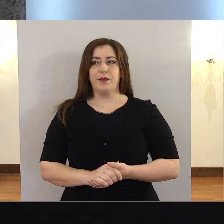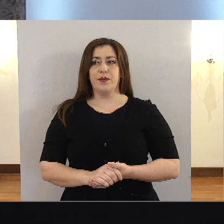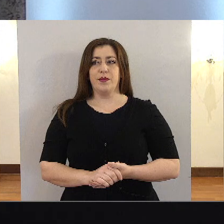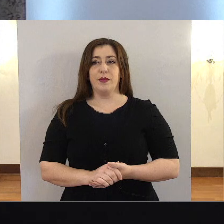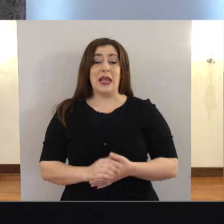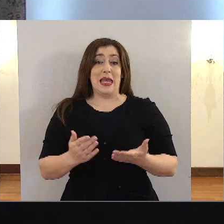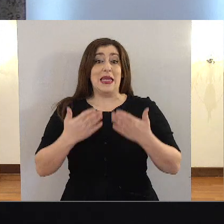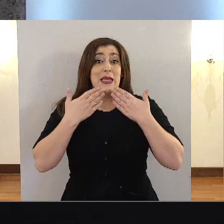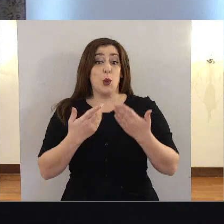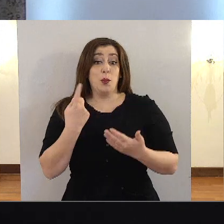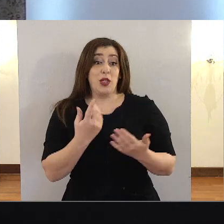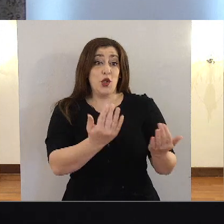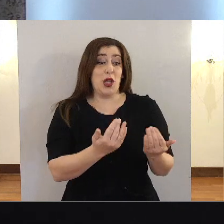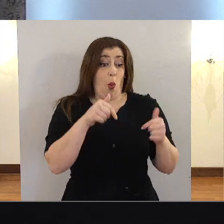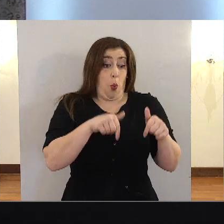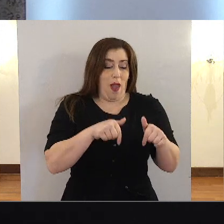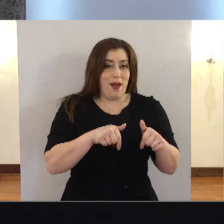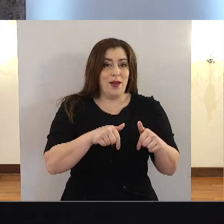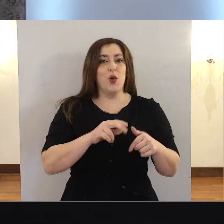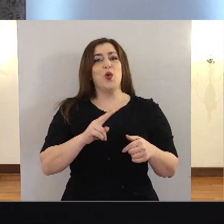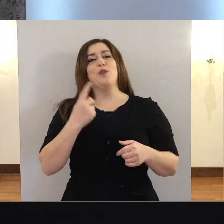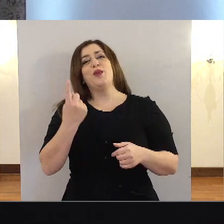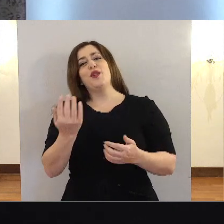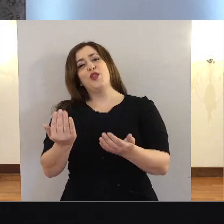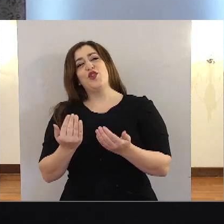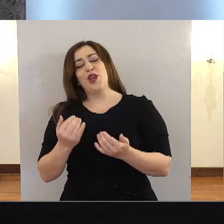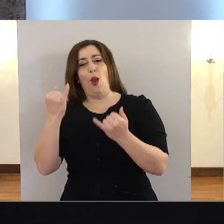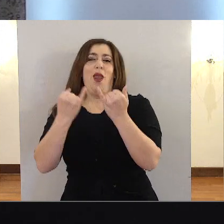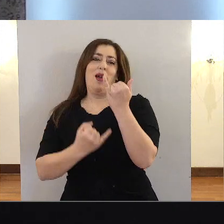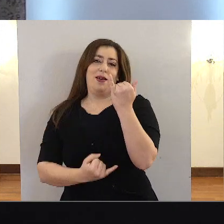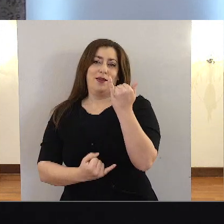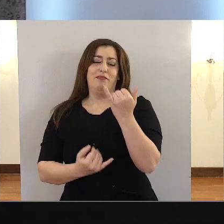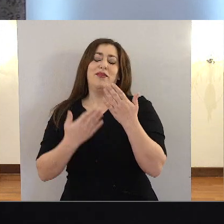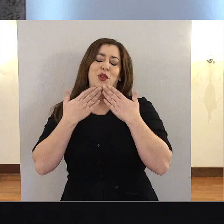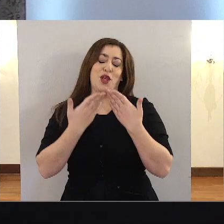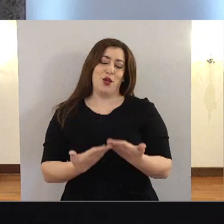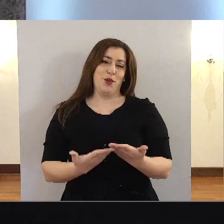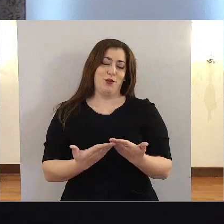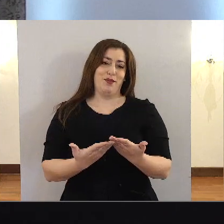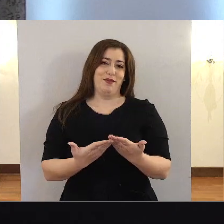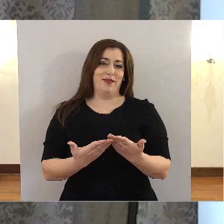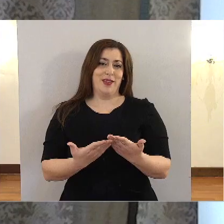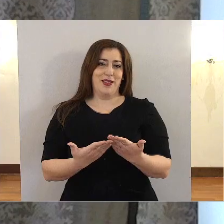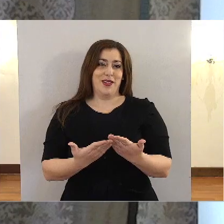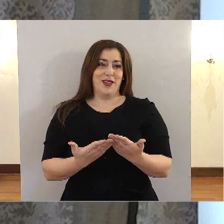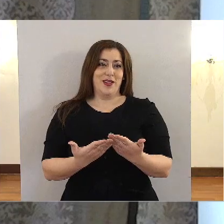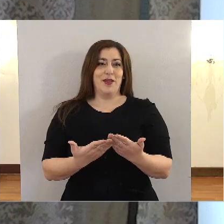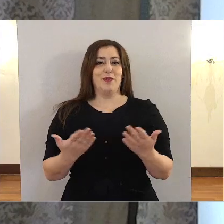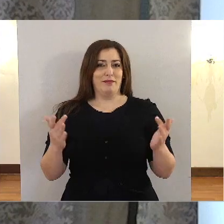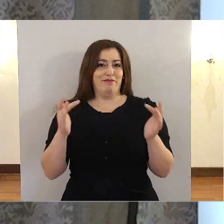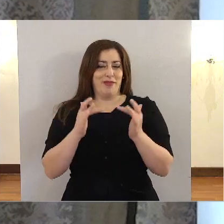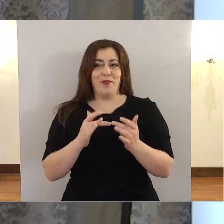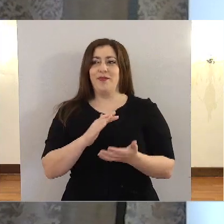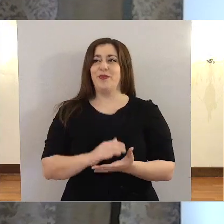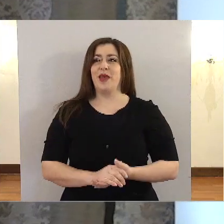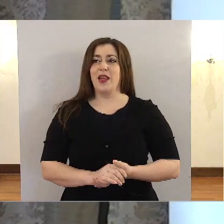physically here in person and all online attendees, a very good morning and thank you so much for being with us. We all acknowledge that time is indeed money,